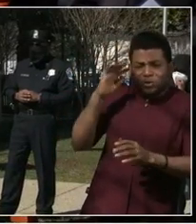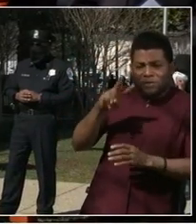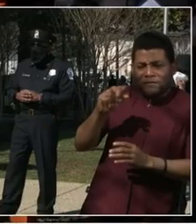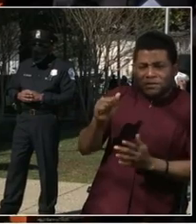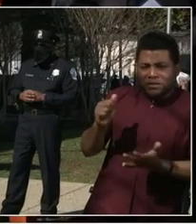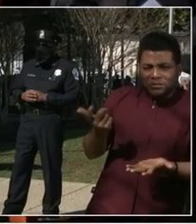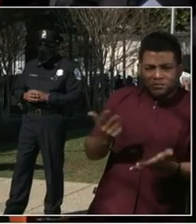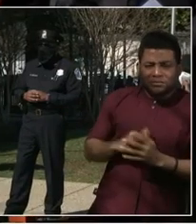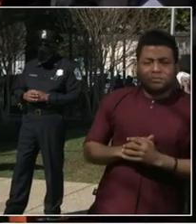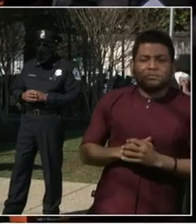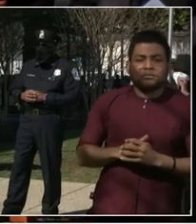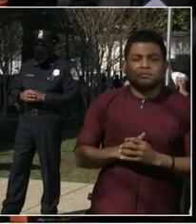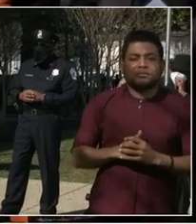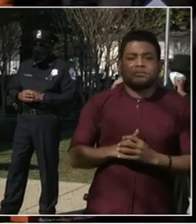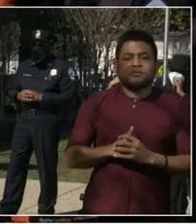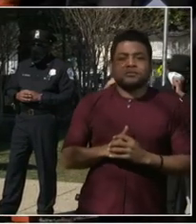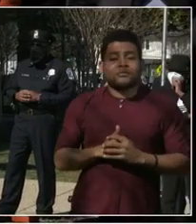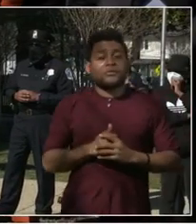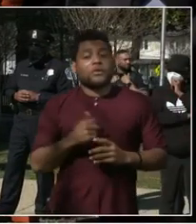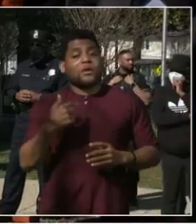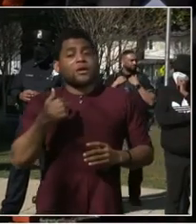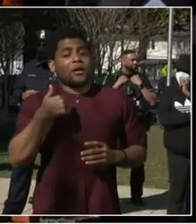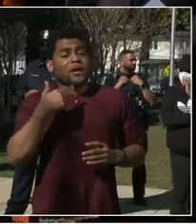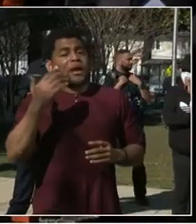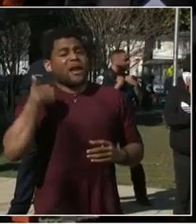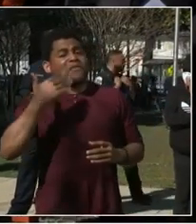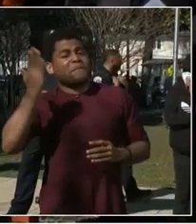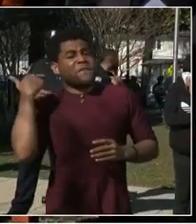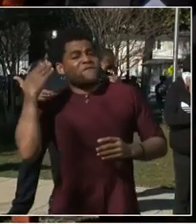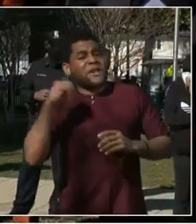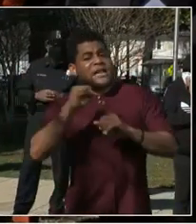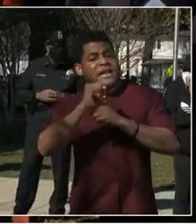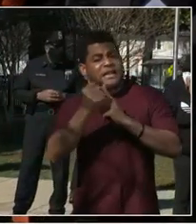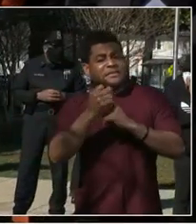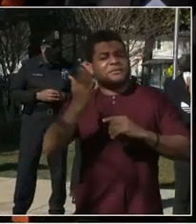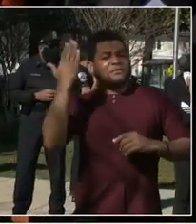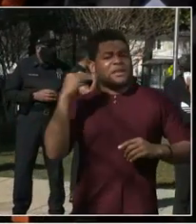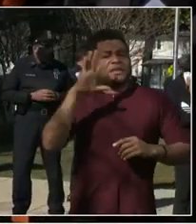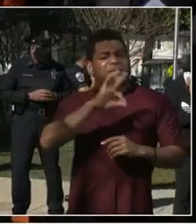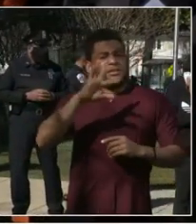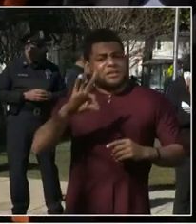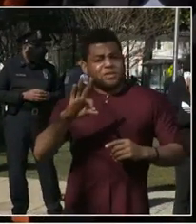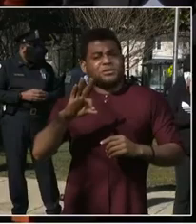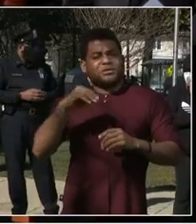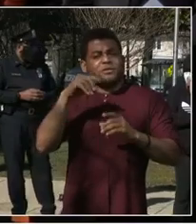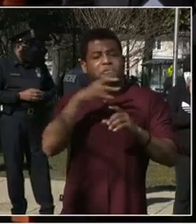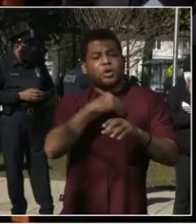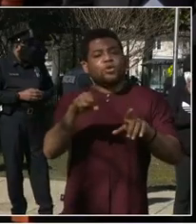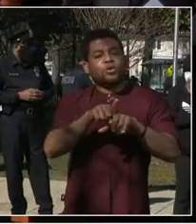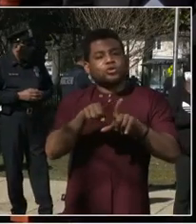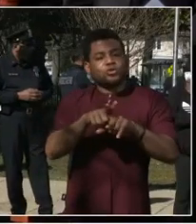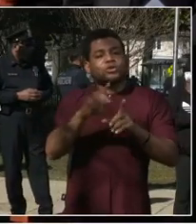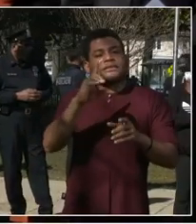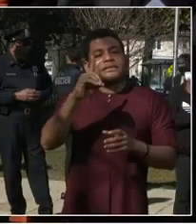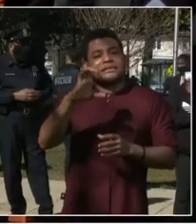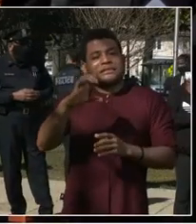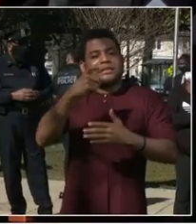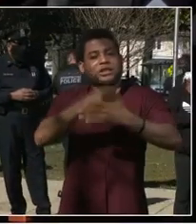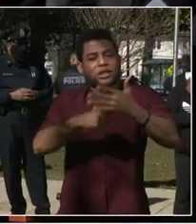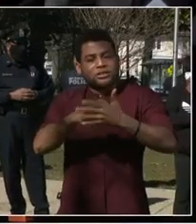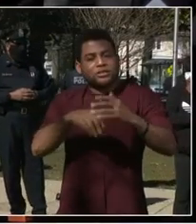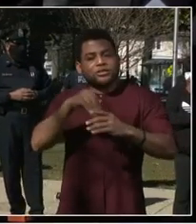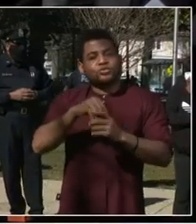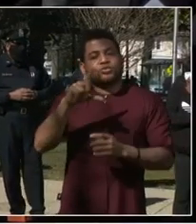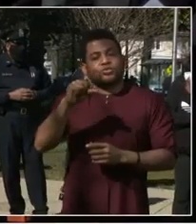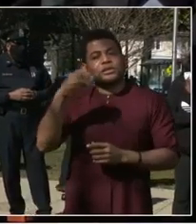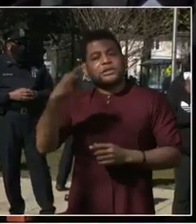To correct that, so he had previous cases in Fairfax County, but he also had DC charges in 2018, 2019. Mm-hmm. One involved